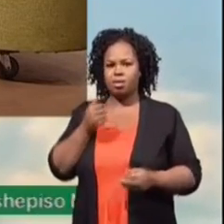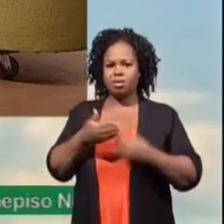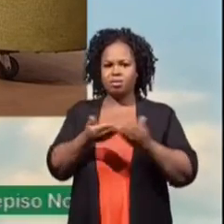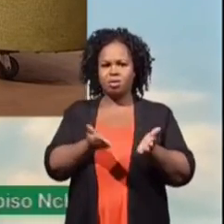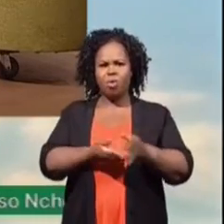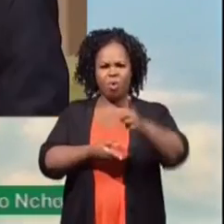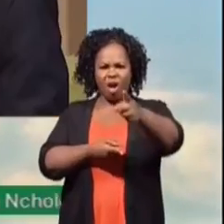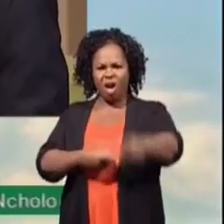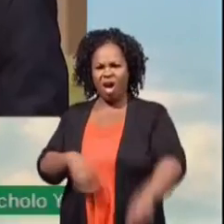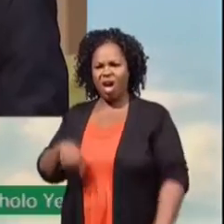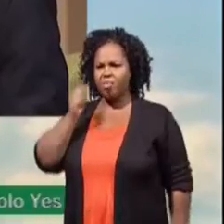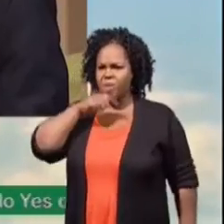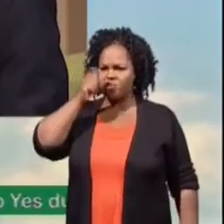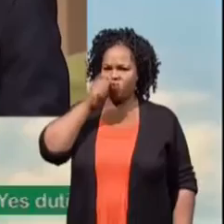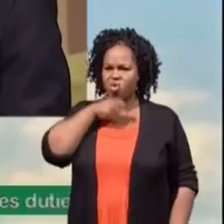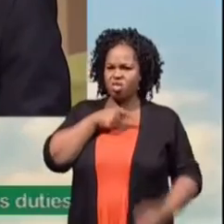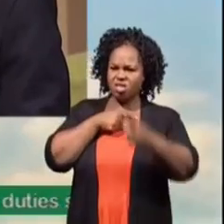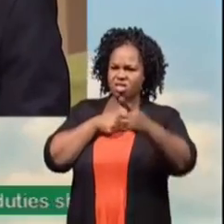dijana